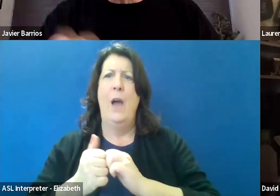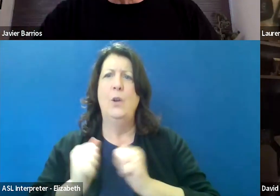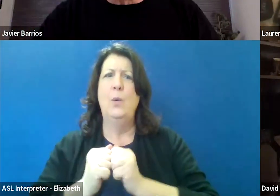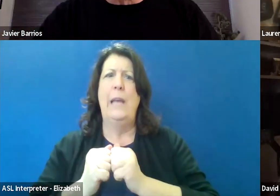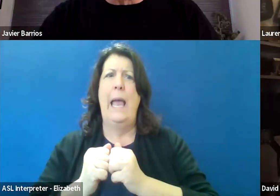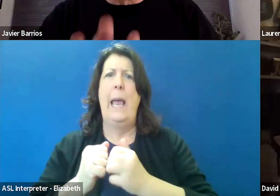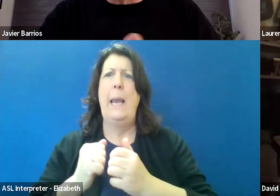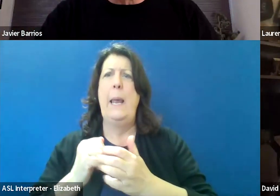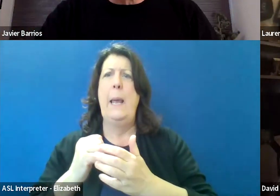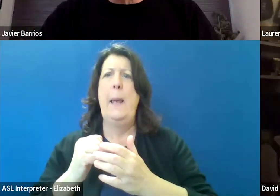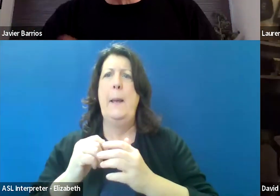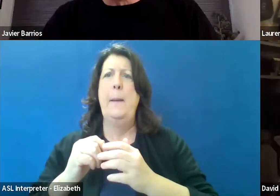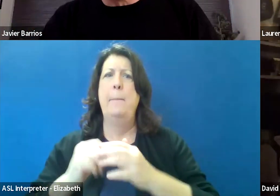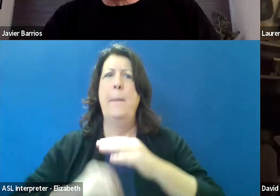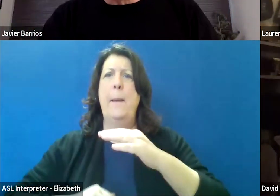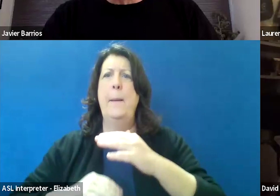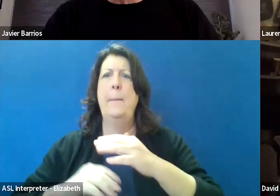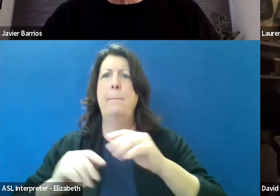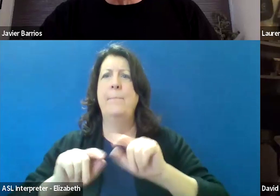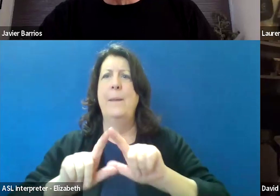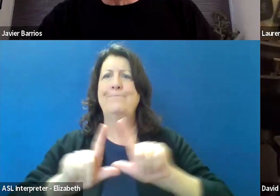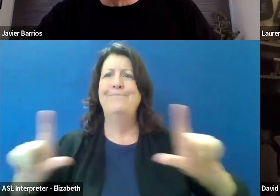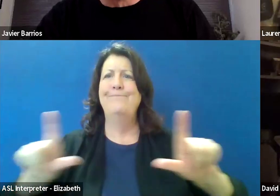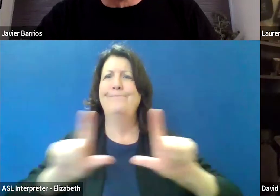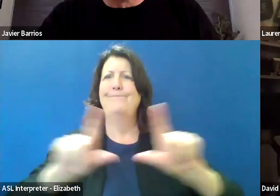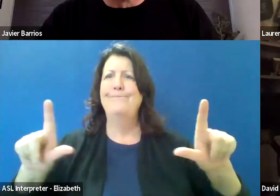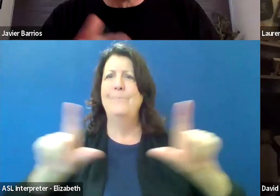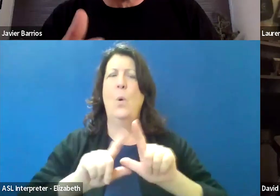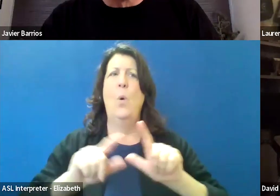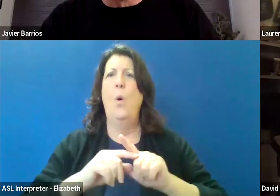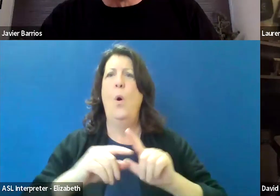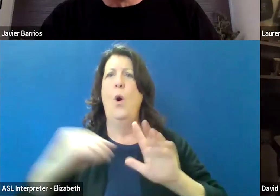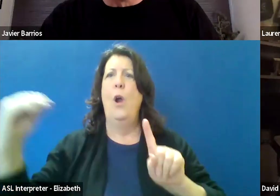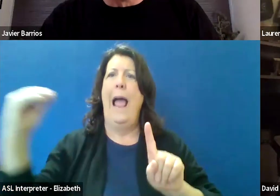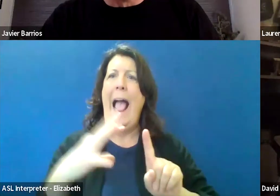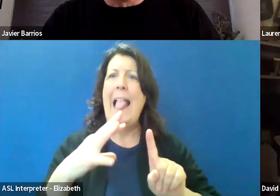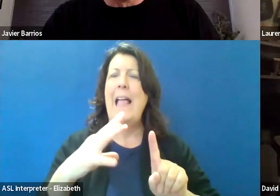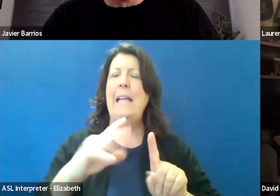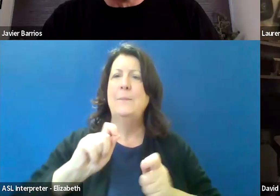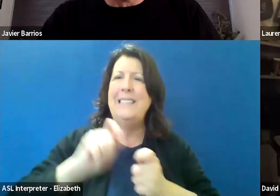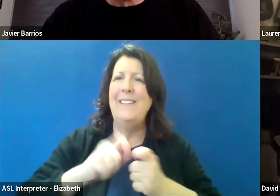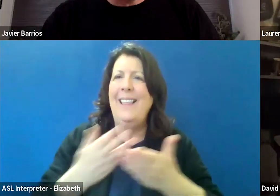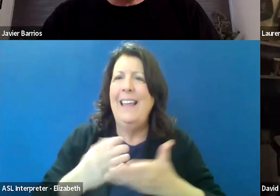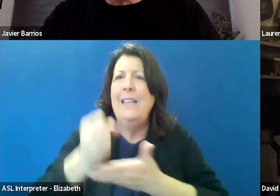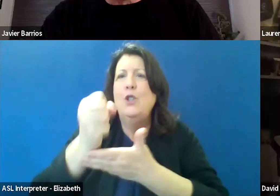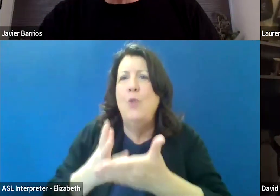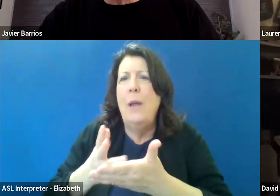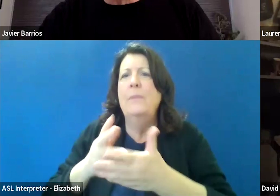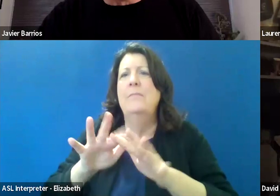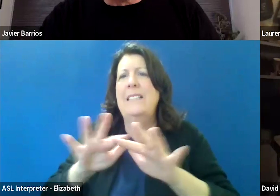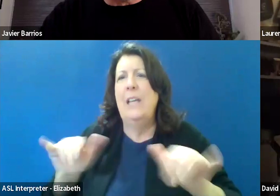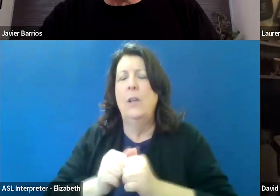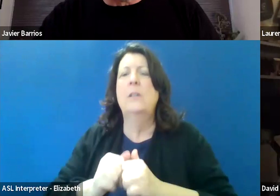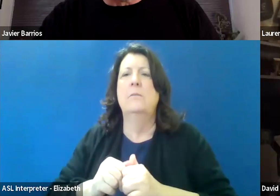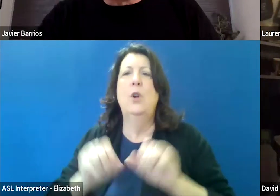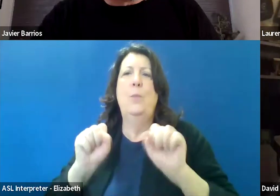maximize like a certain the script or highlight certain things if in case you want to follow along and you want to you'll be able to do